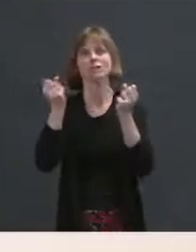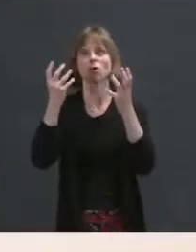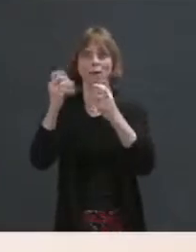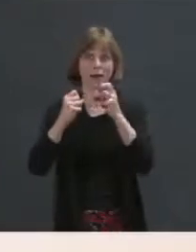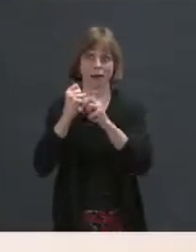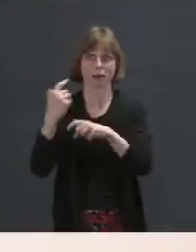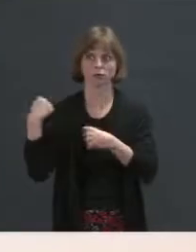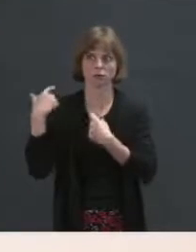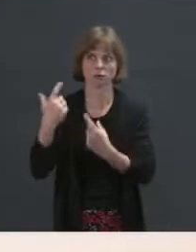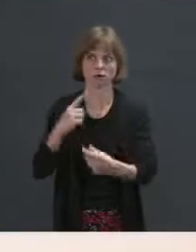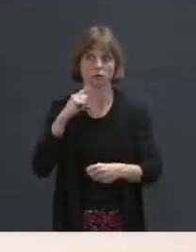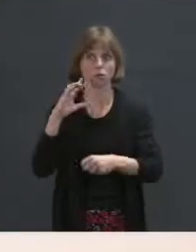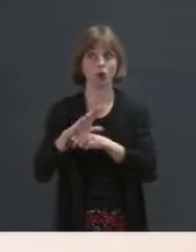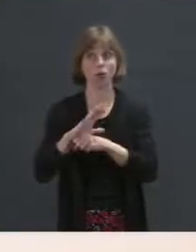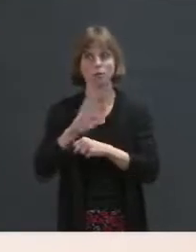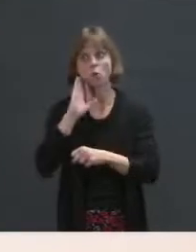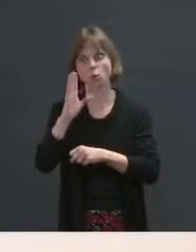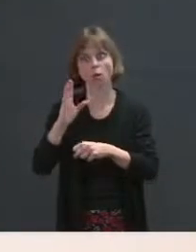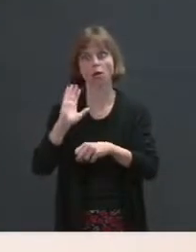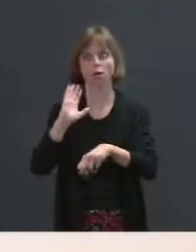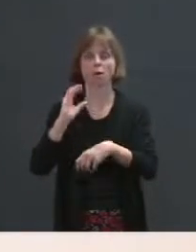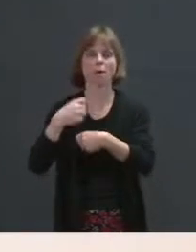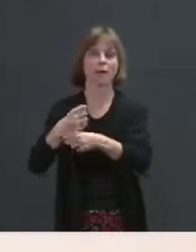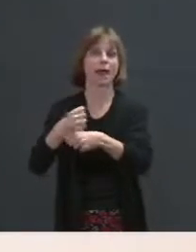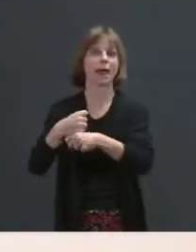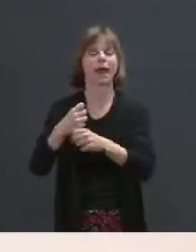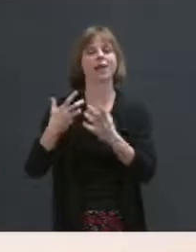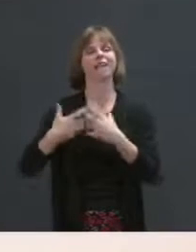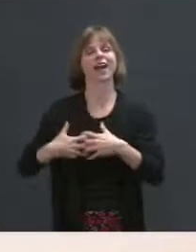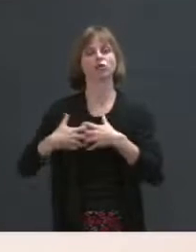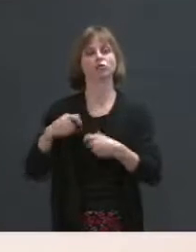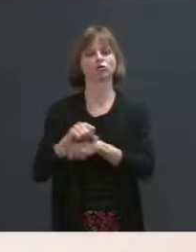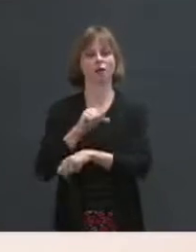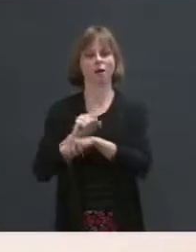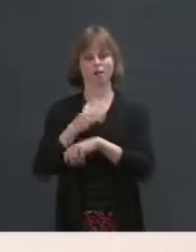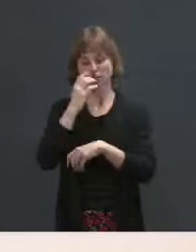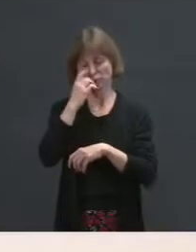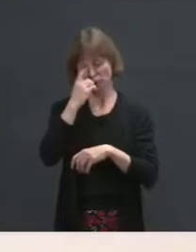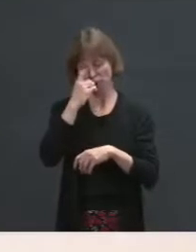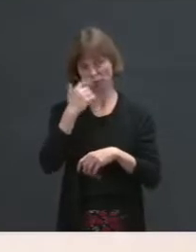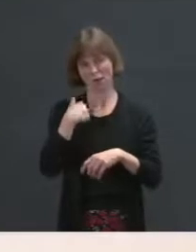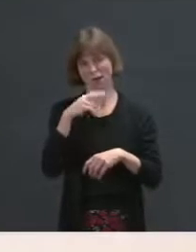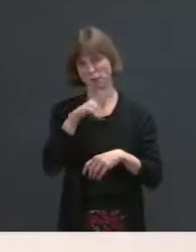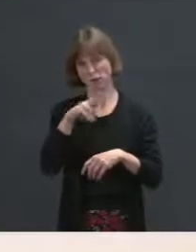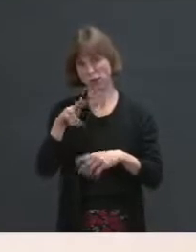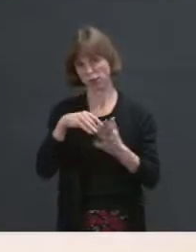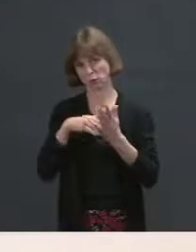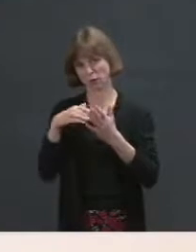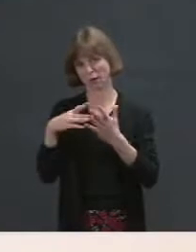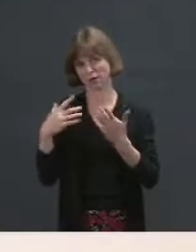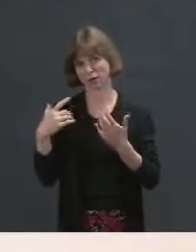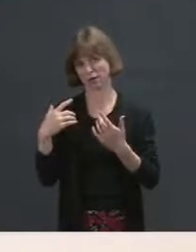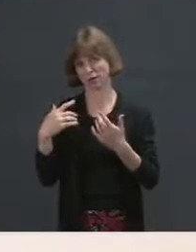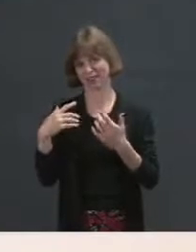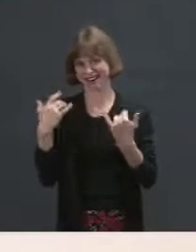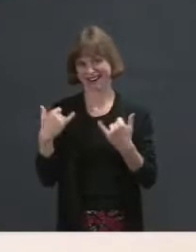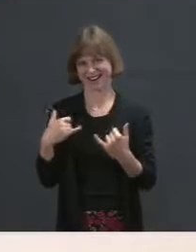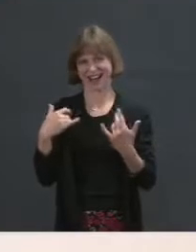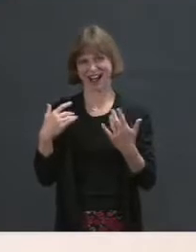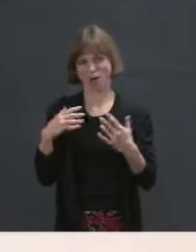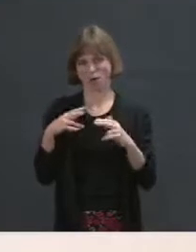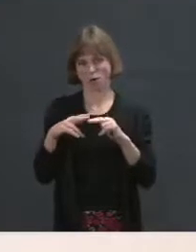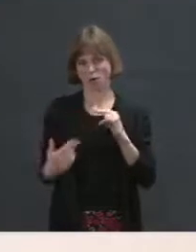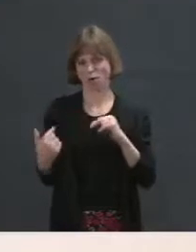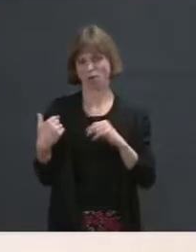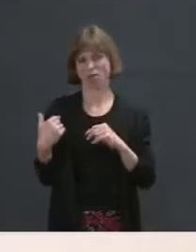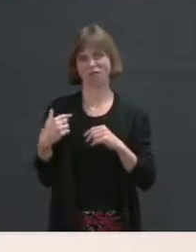to create factory jobs. We've got about 12.2 million factory jobs. That's down from 17 billion in 2000. How